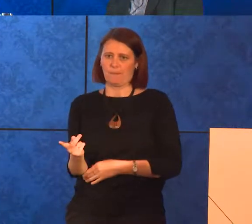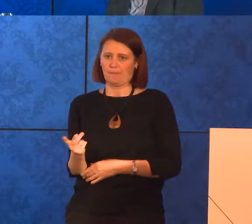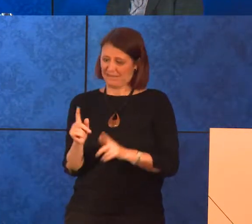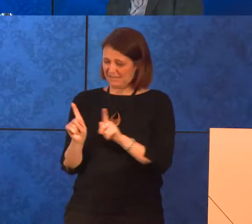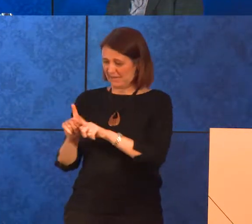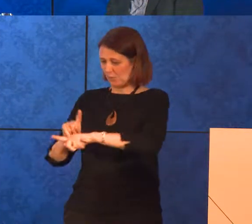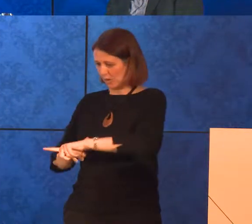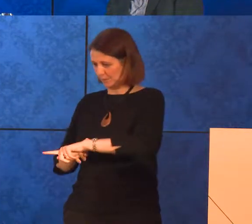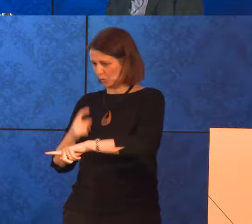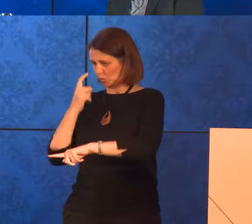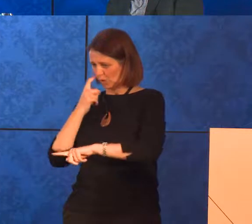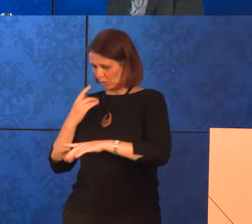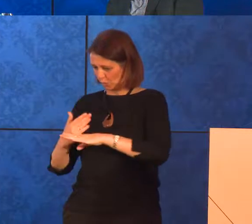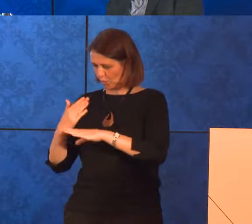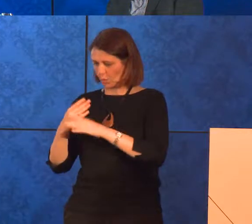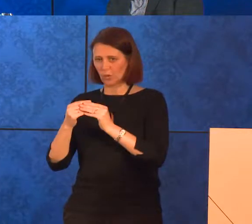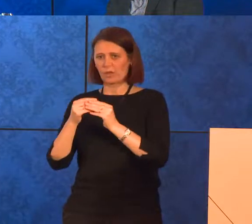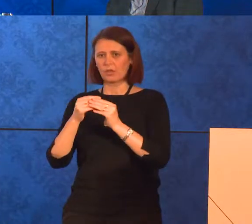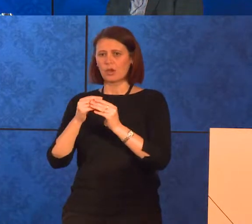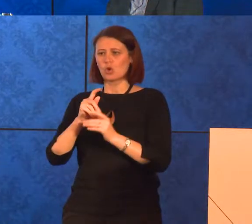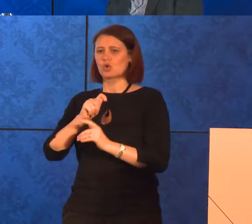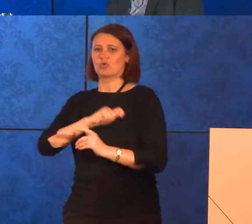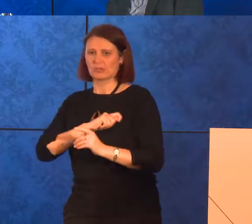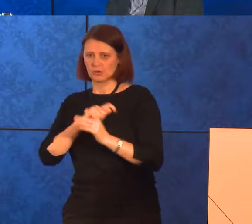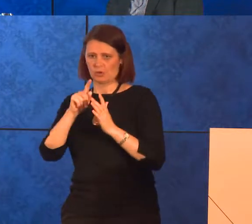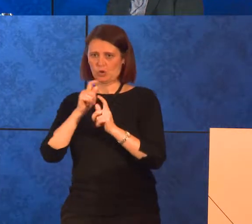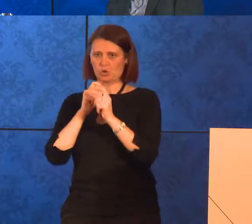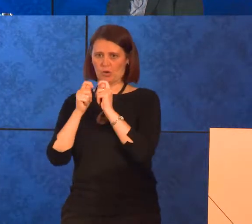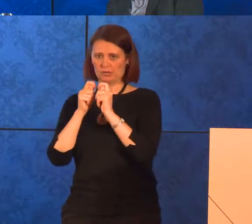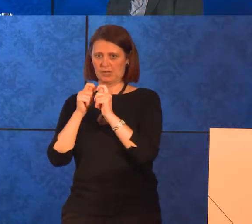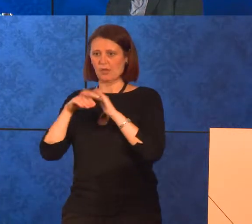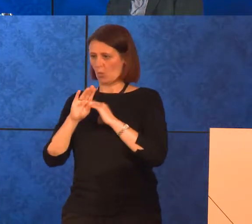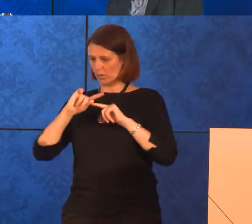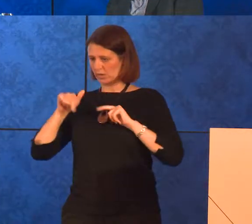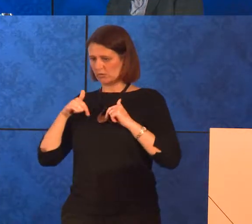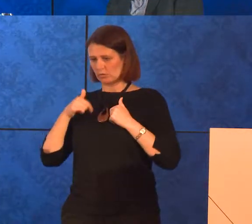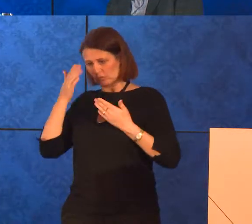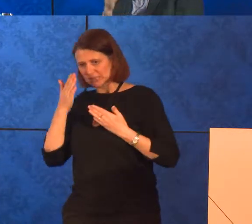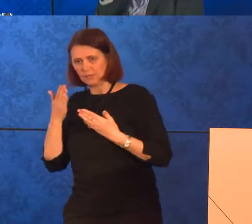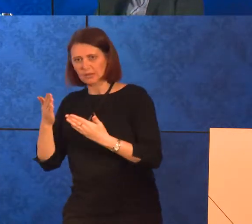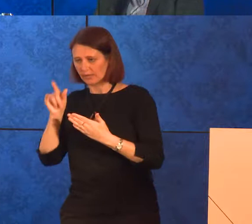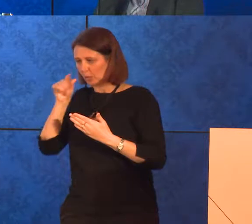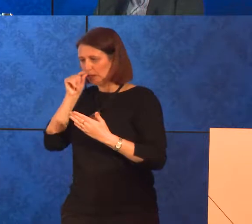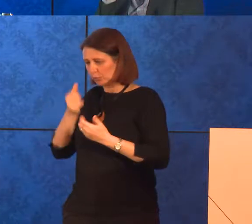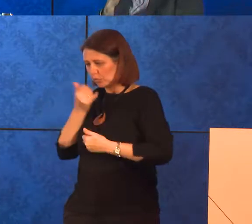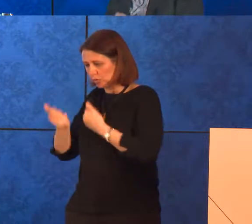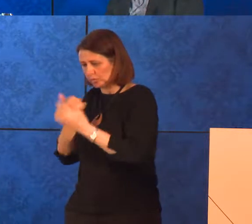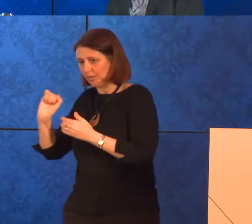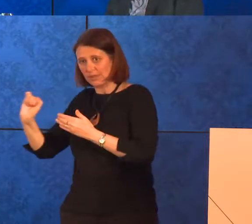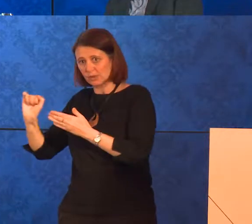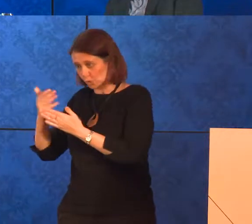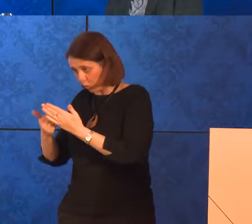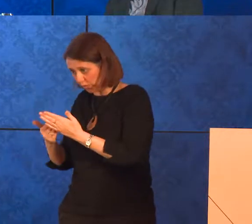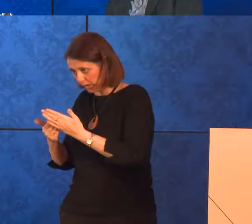side, she's trying to work with some trusted journalists that we respect who will be able to tell that story in a way